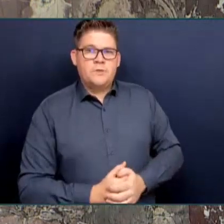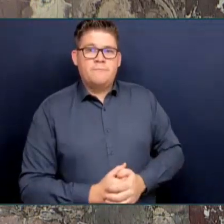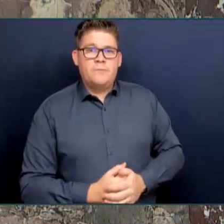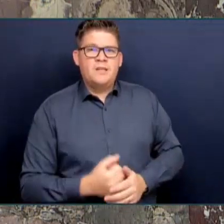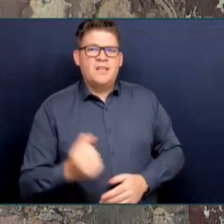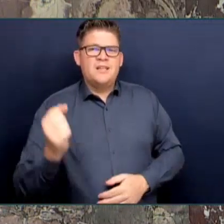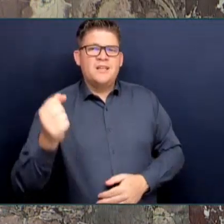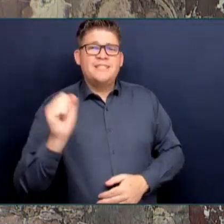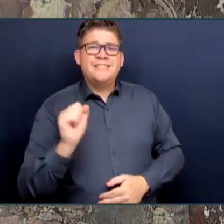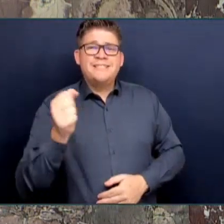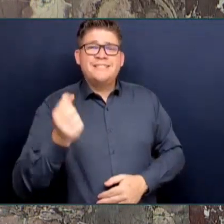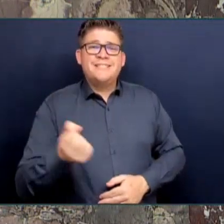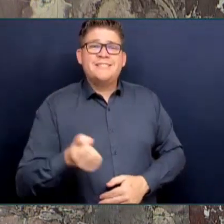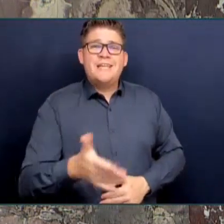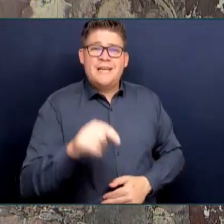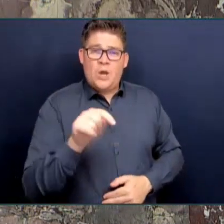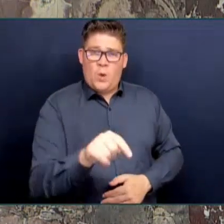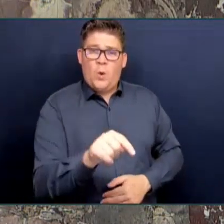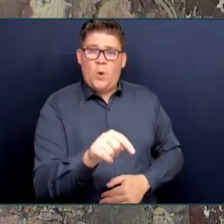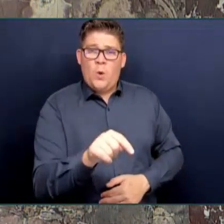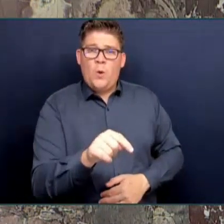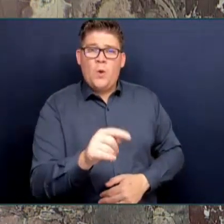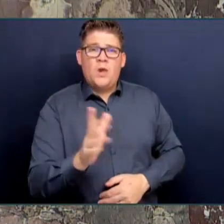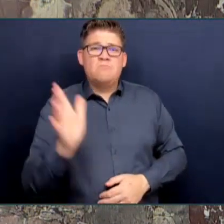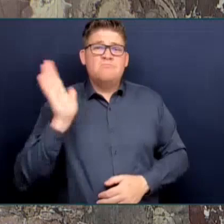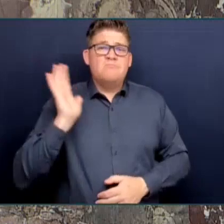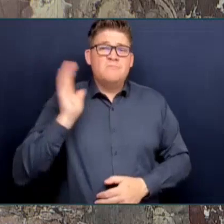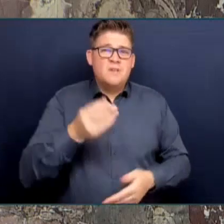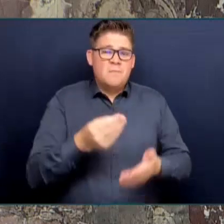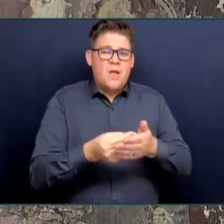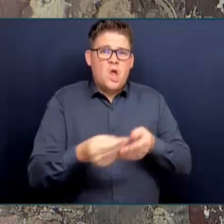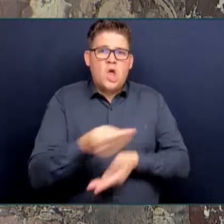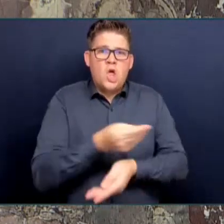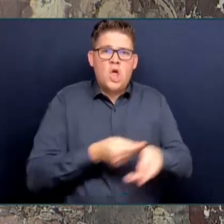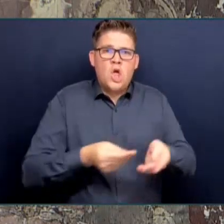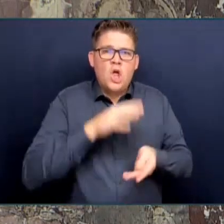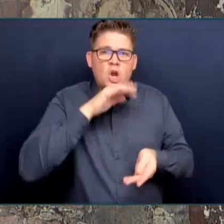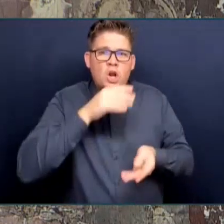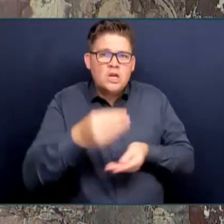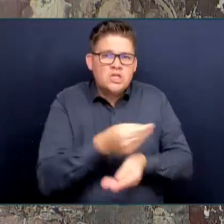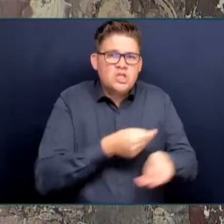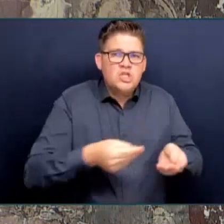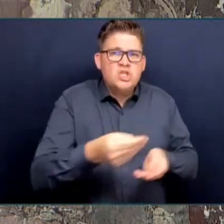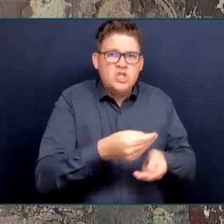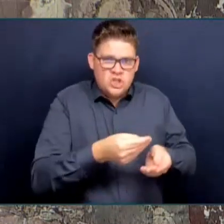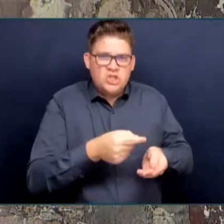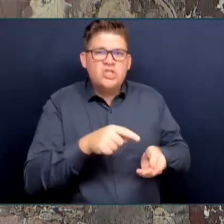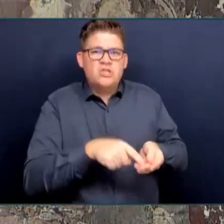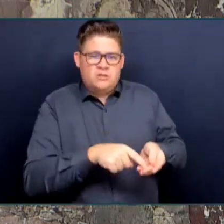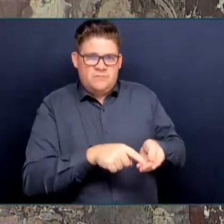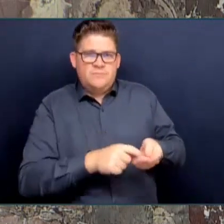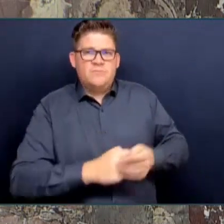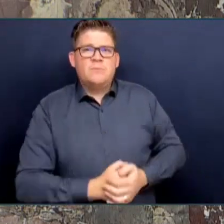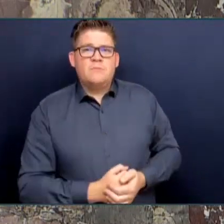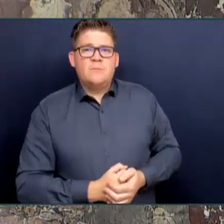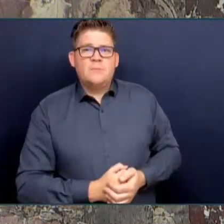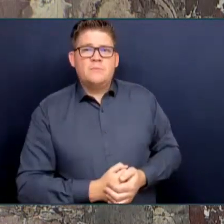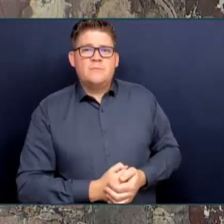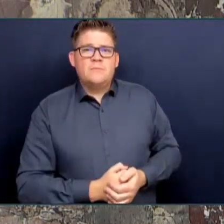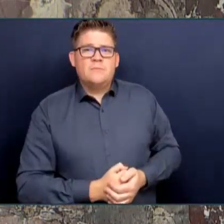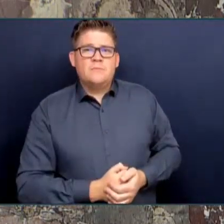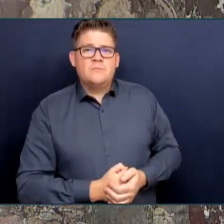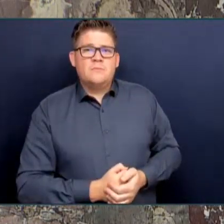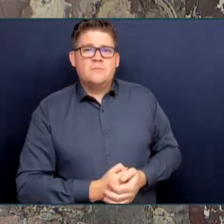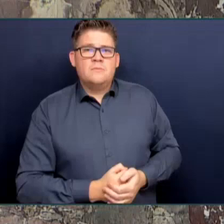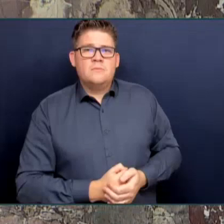criminal organizations, I took action, Honourable Speaker. And I know that the members on that side knew about